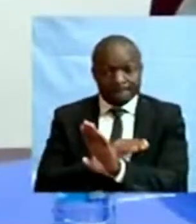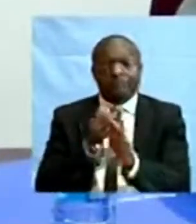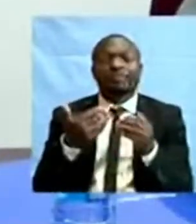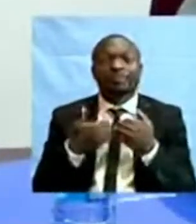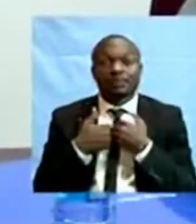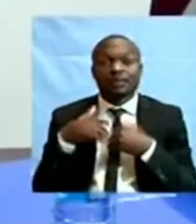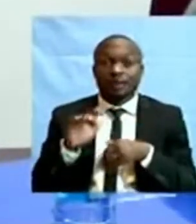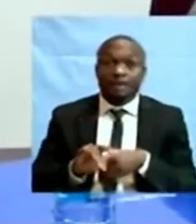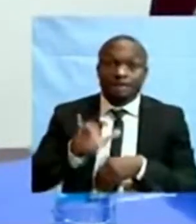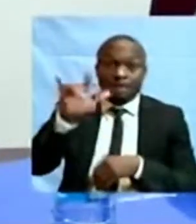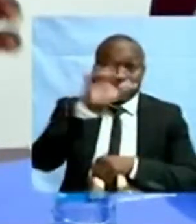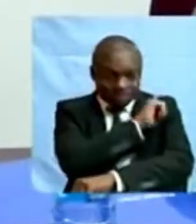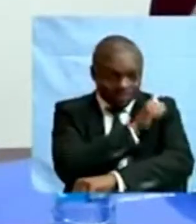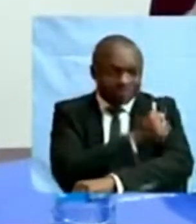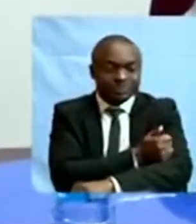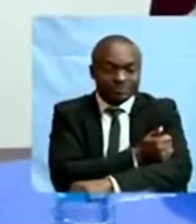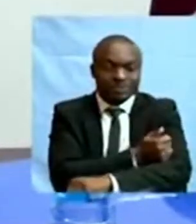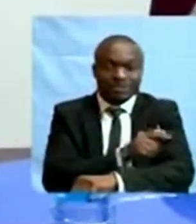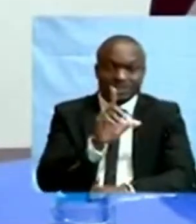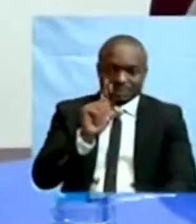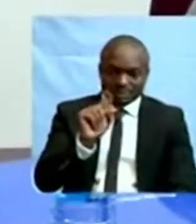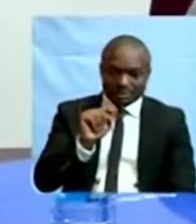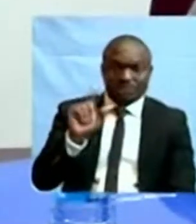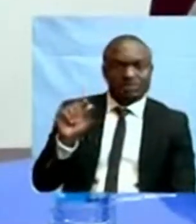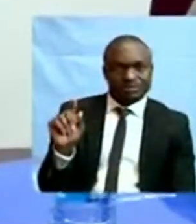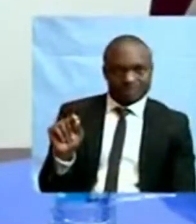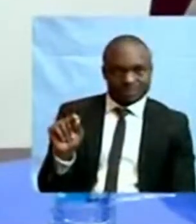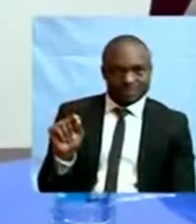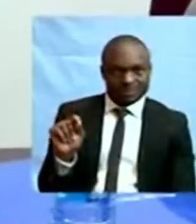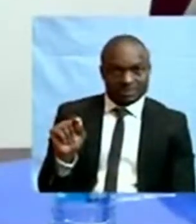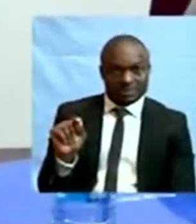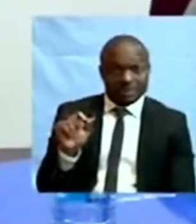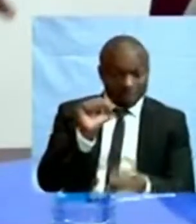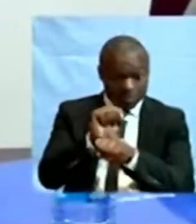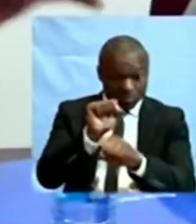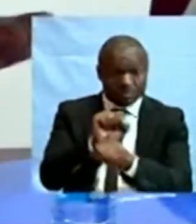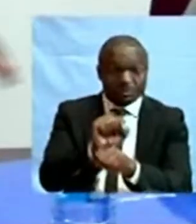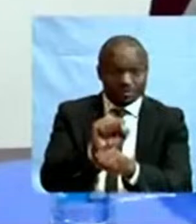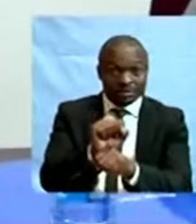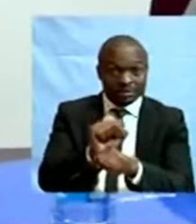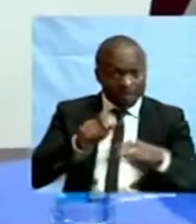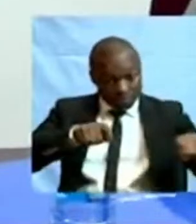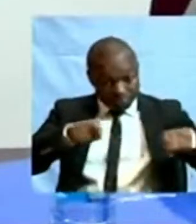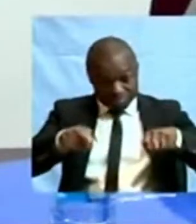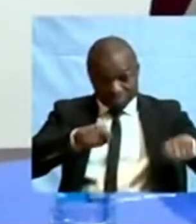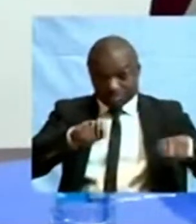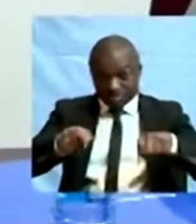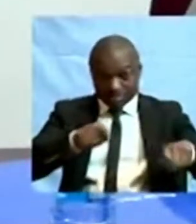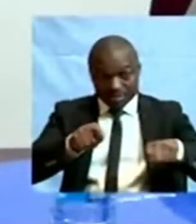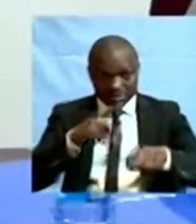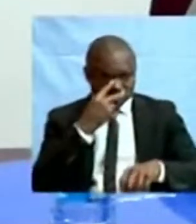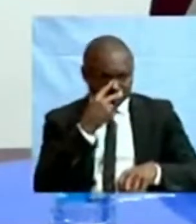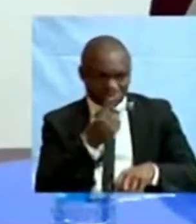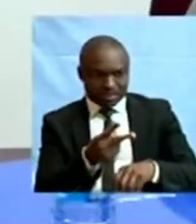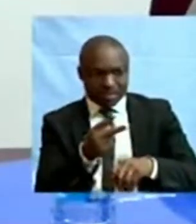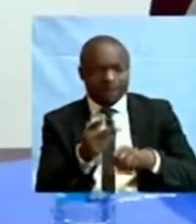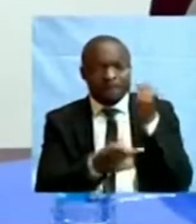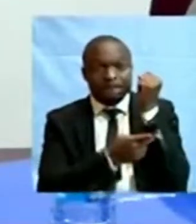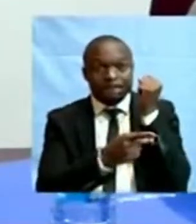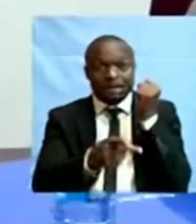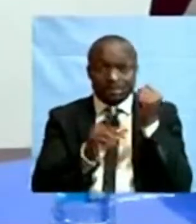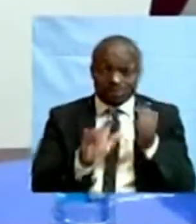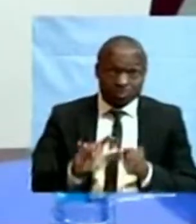the Civil Aviation Authority by 2020, the functions of regulation was being overseen by the Department of Civil